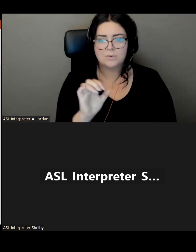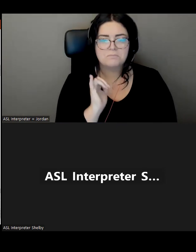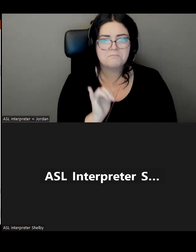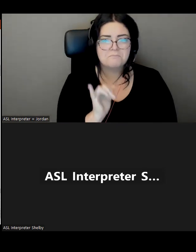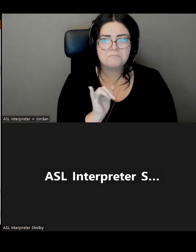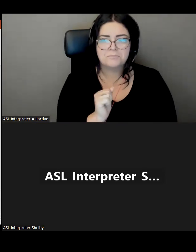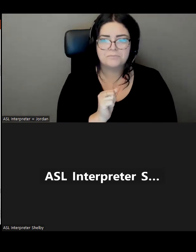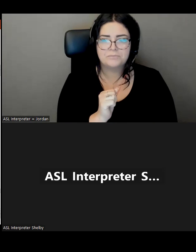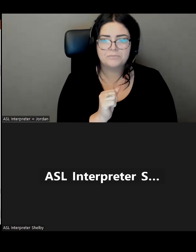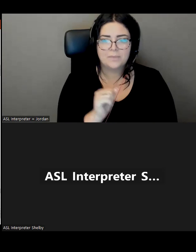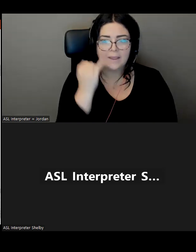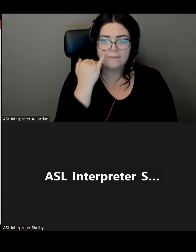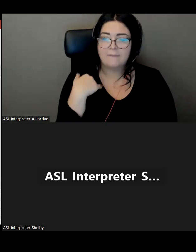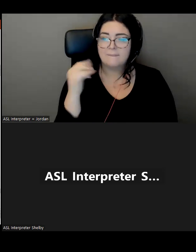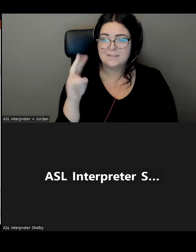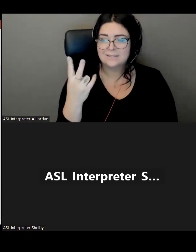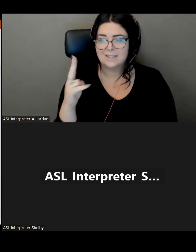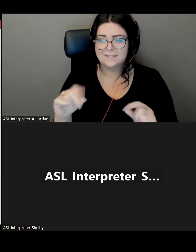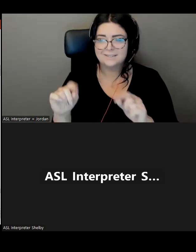If you have a second screen set up,